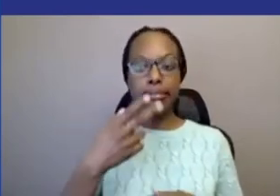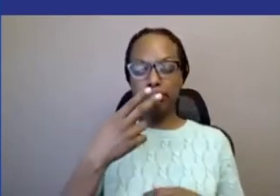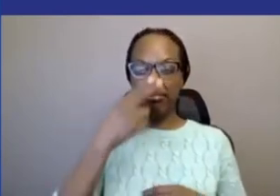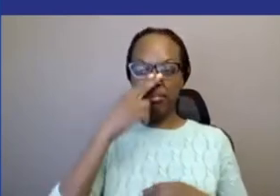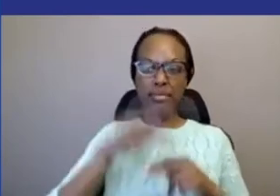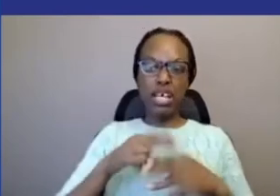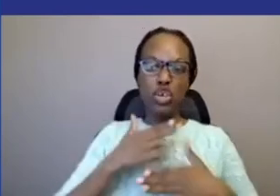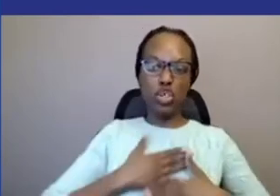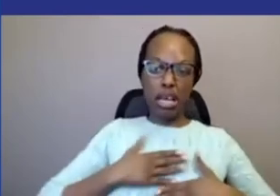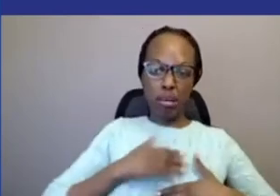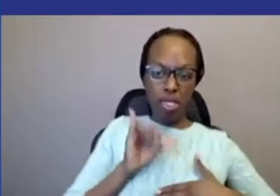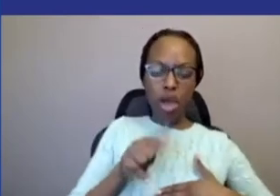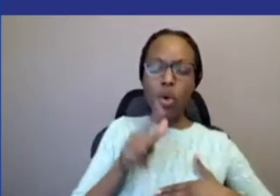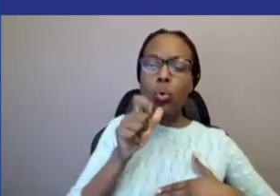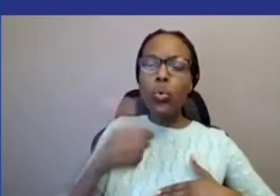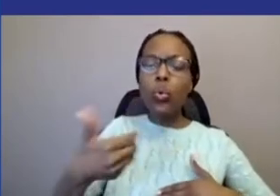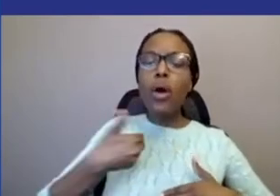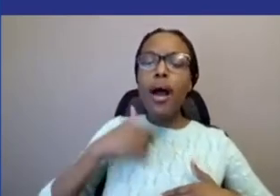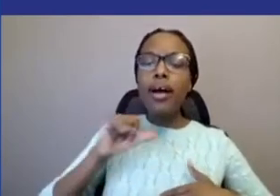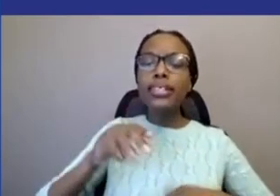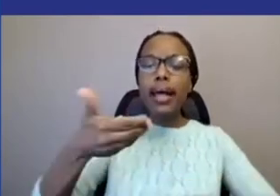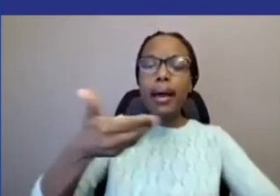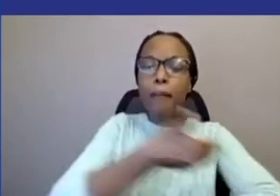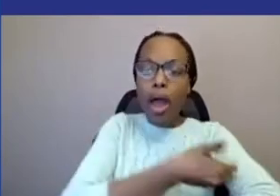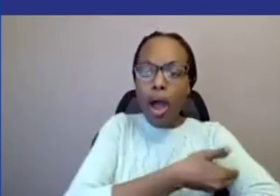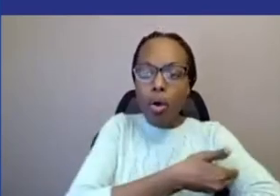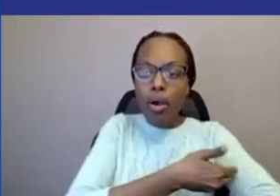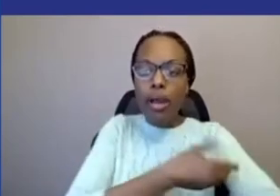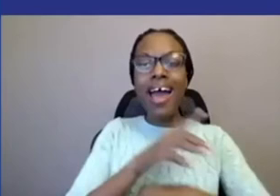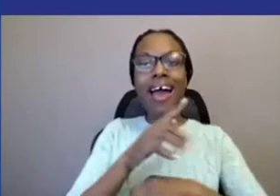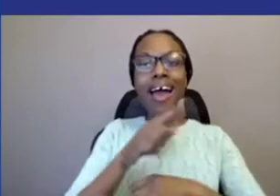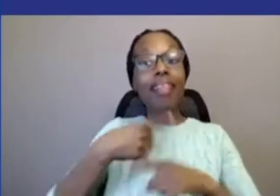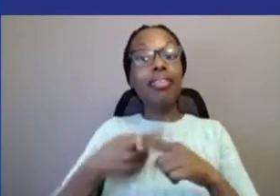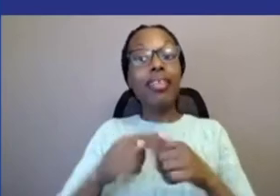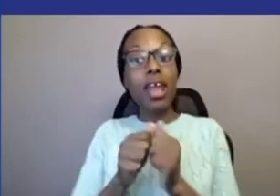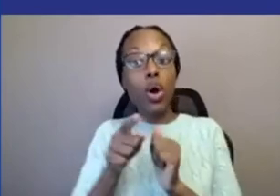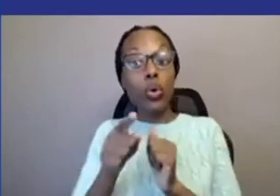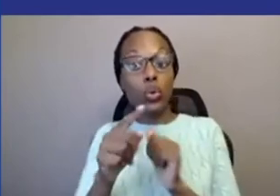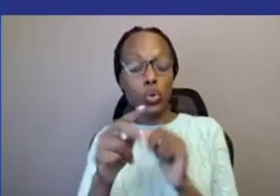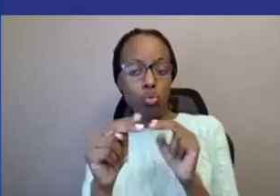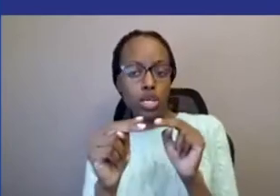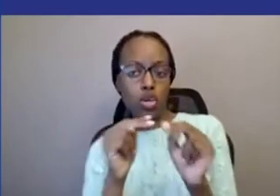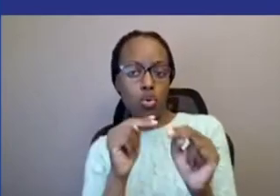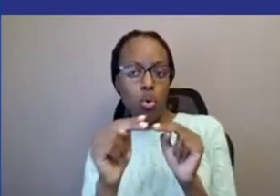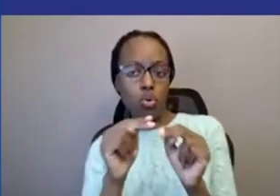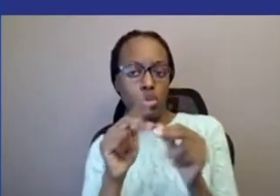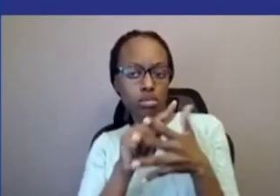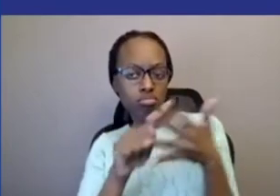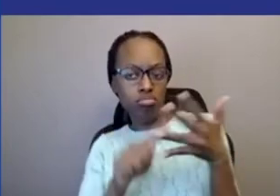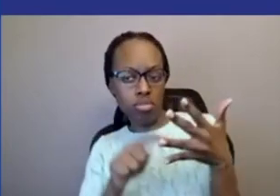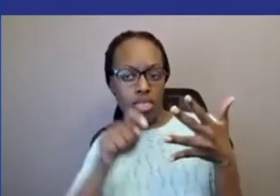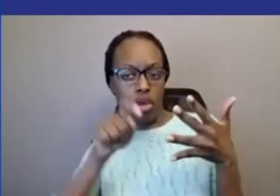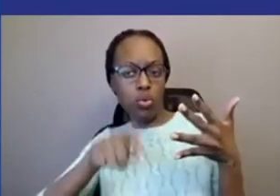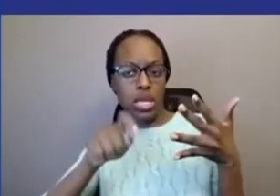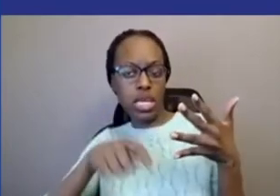that power, and how do you begin to negotiate what those things are that we need